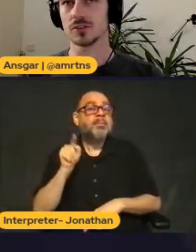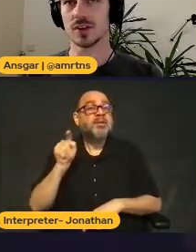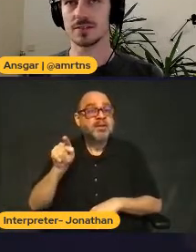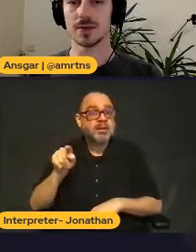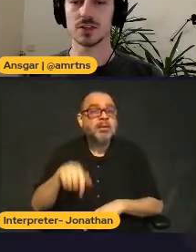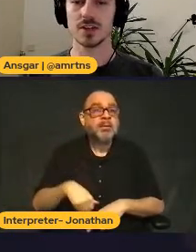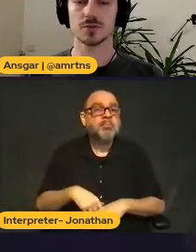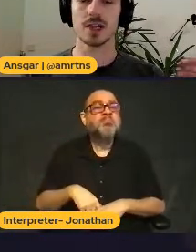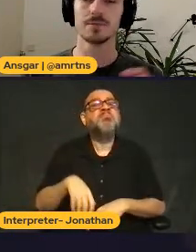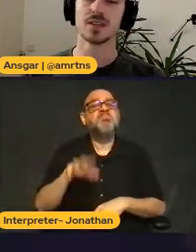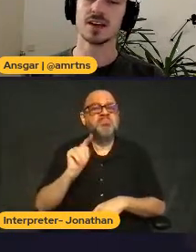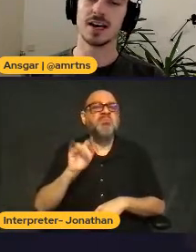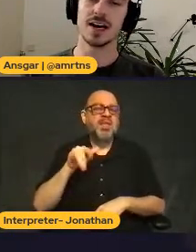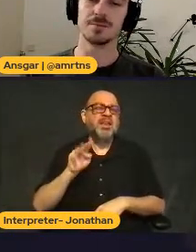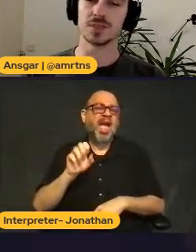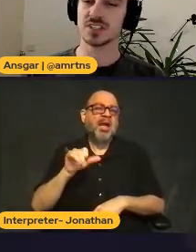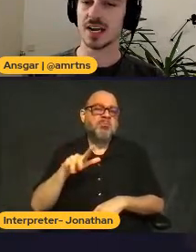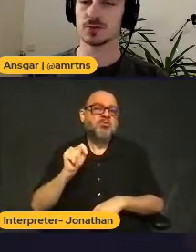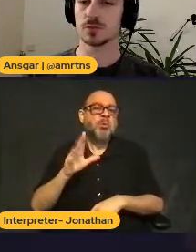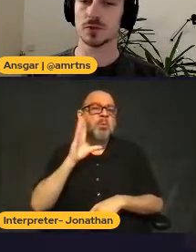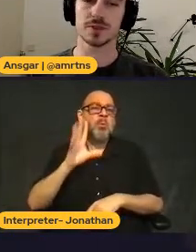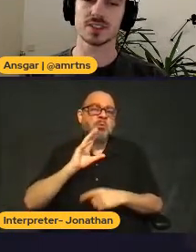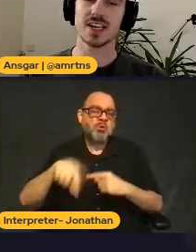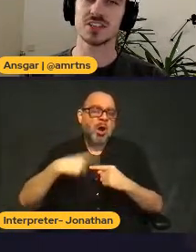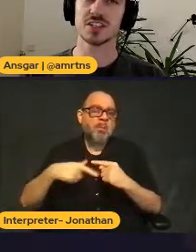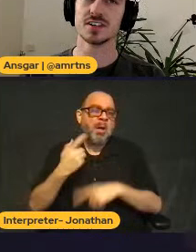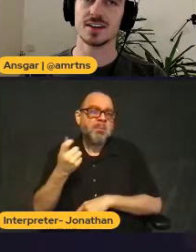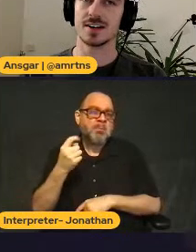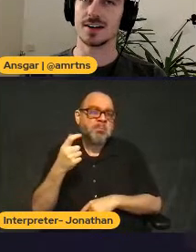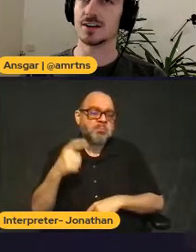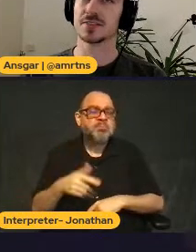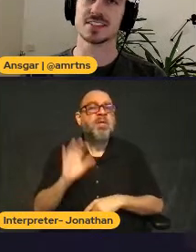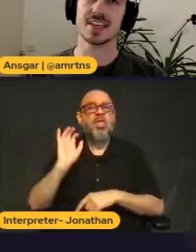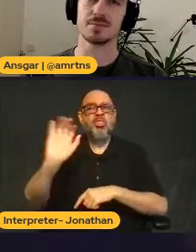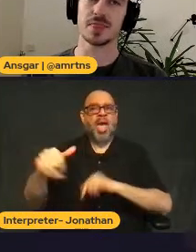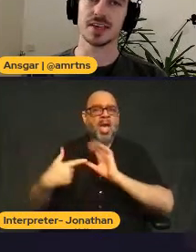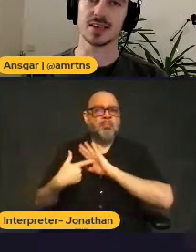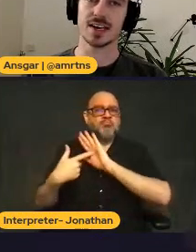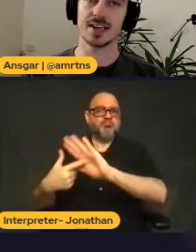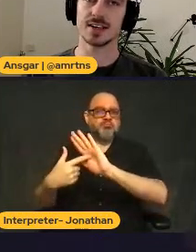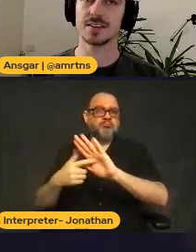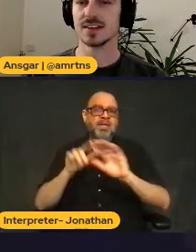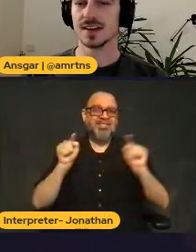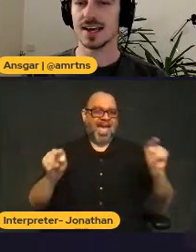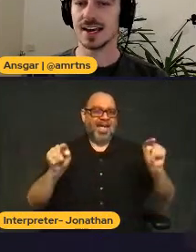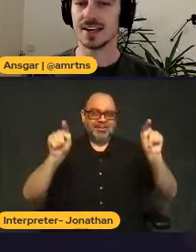I'm going to cover in my talk as well, the TypeScript representation of the same